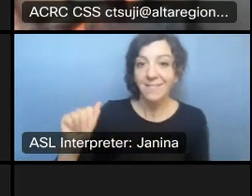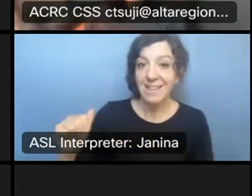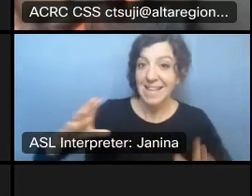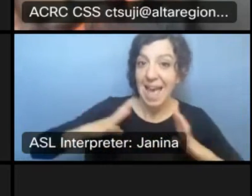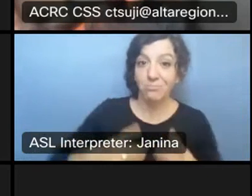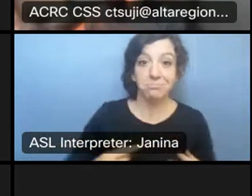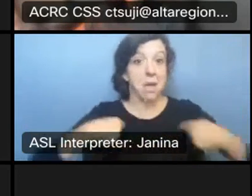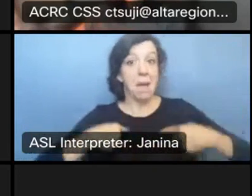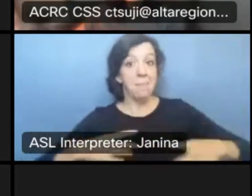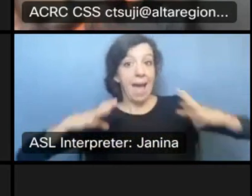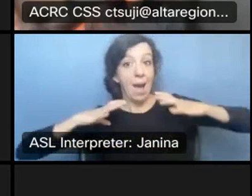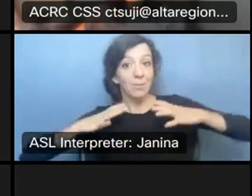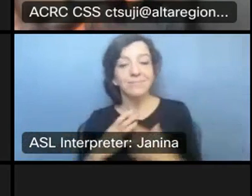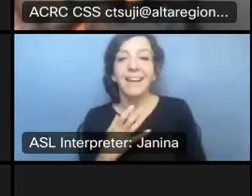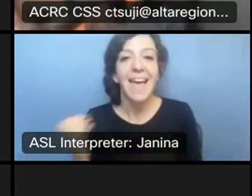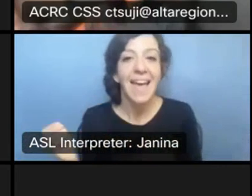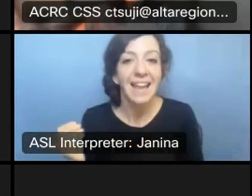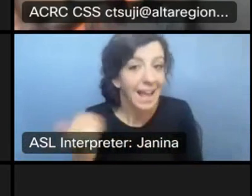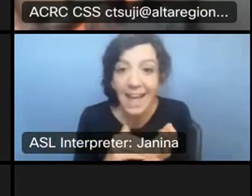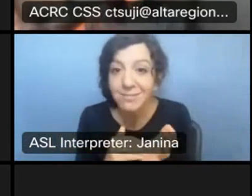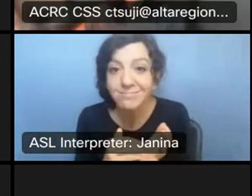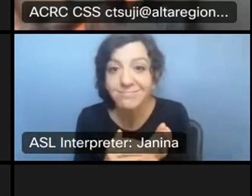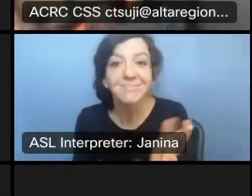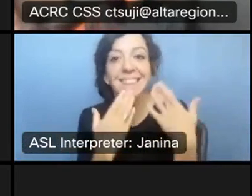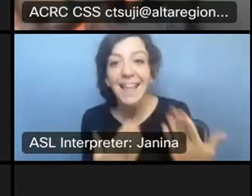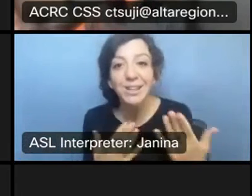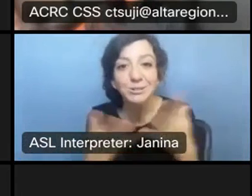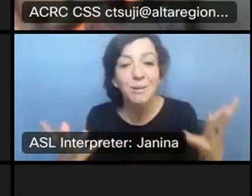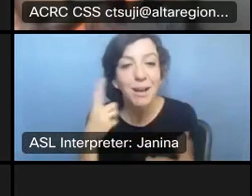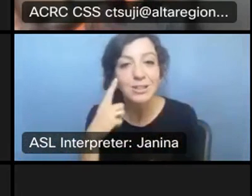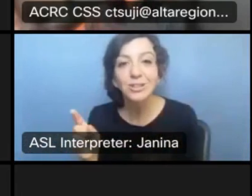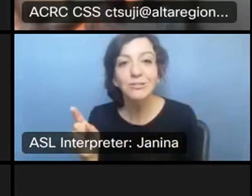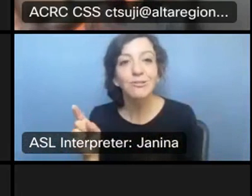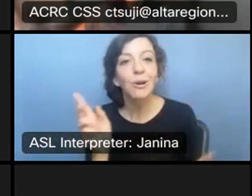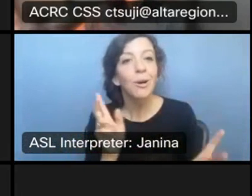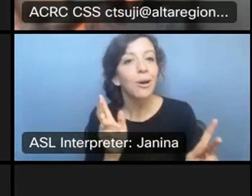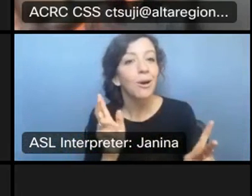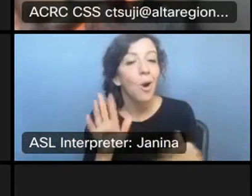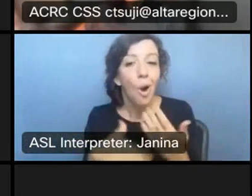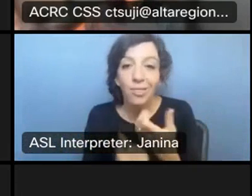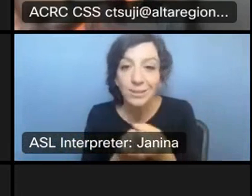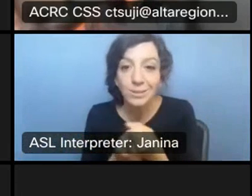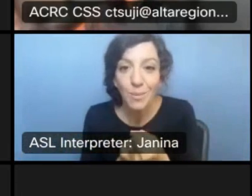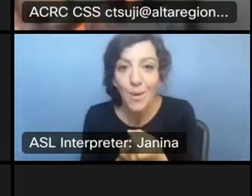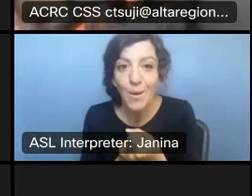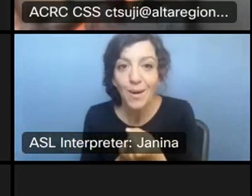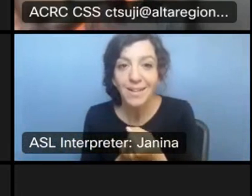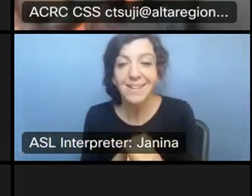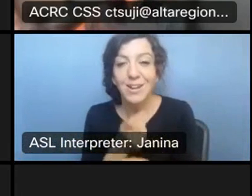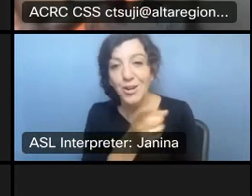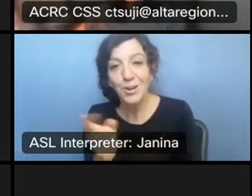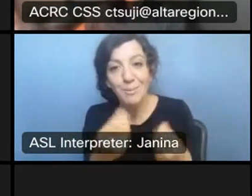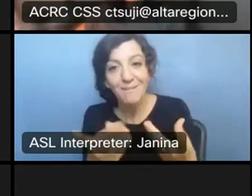out. And again, just thanks very much, folks, for all of the supports providing to our clients